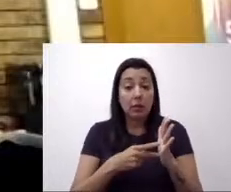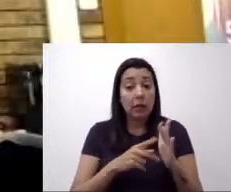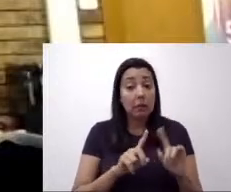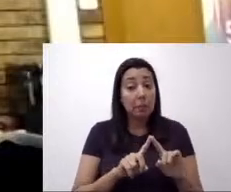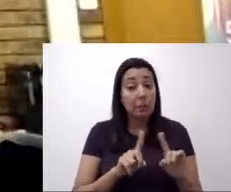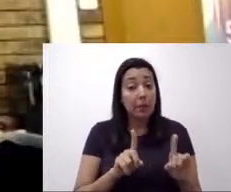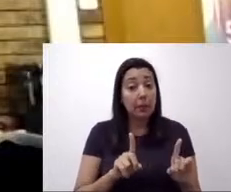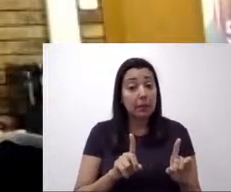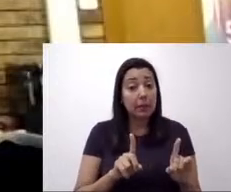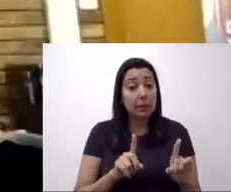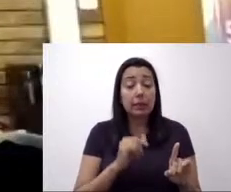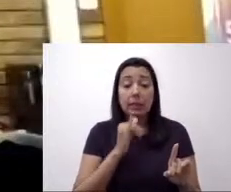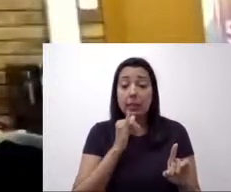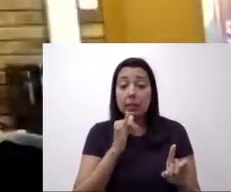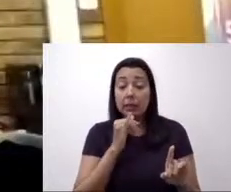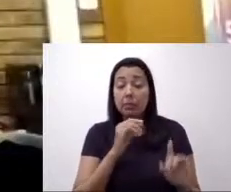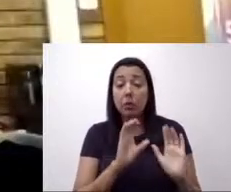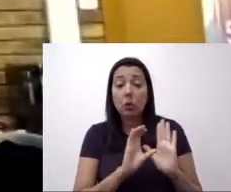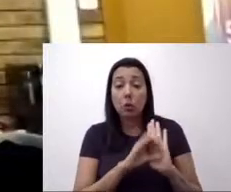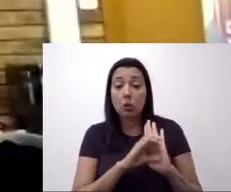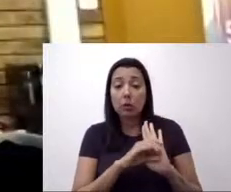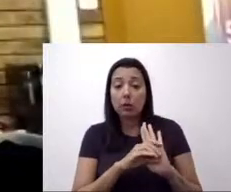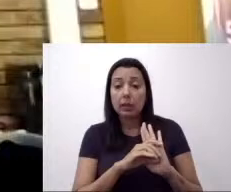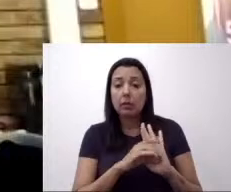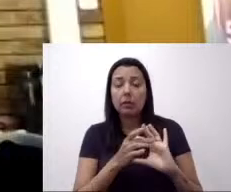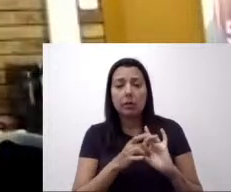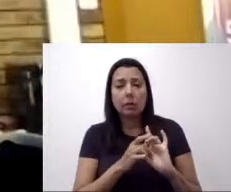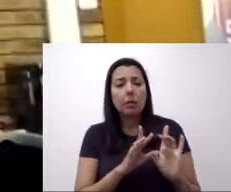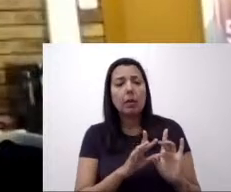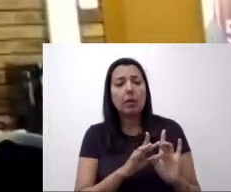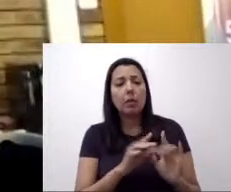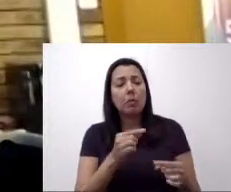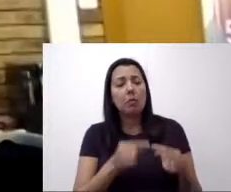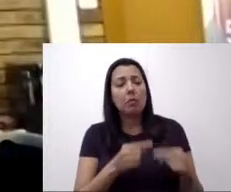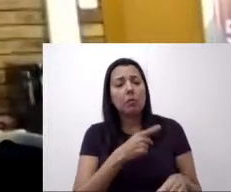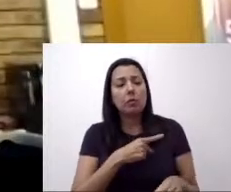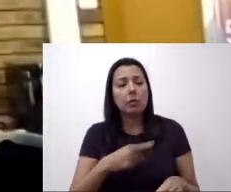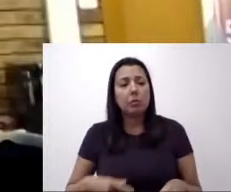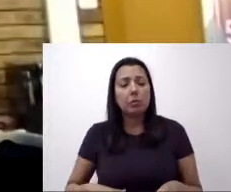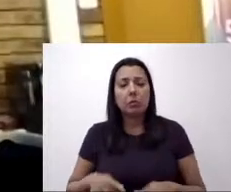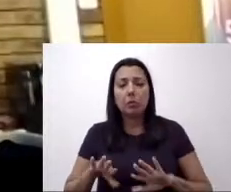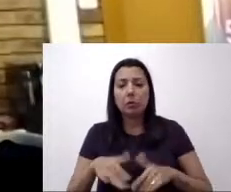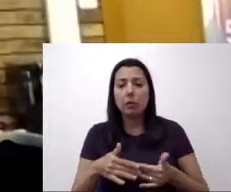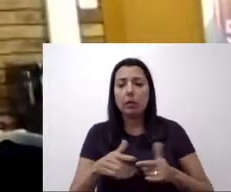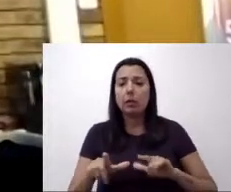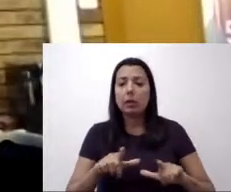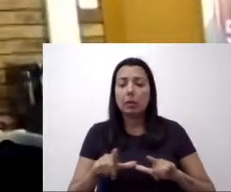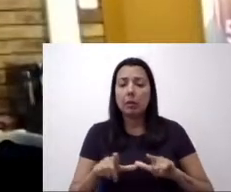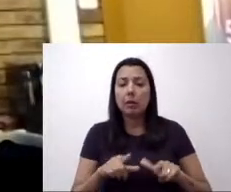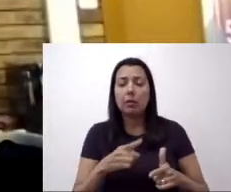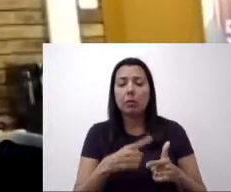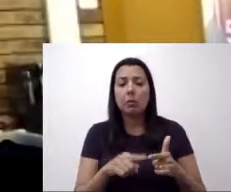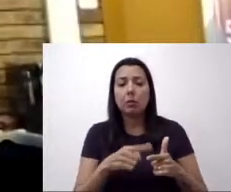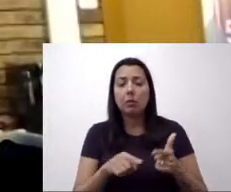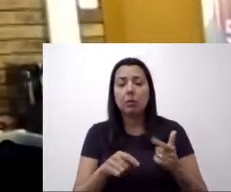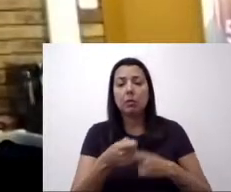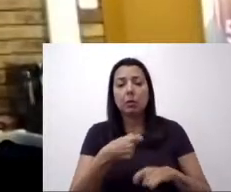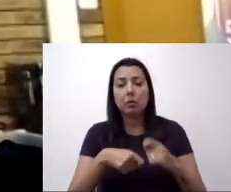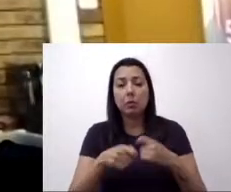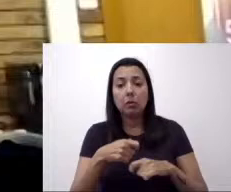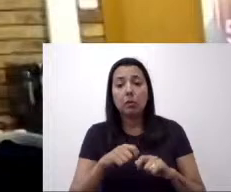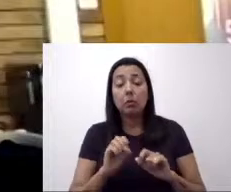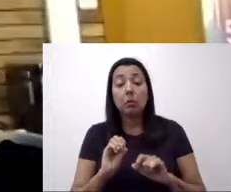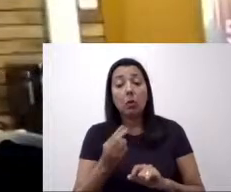in terms of public policy. And when we work on the economical crisis, or when I work on housing